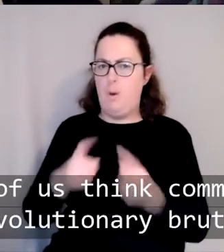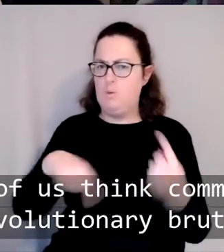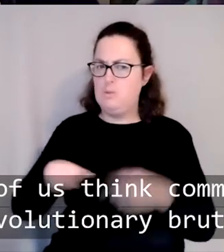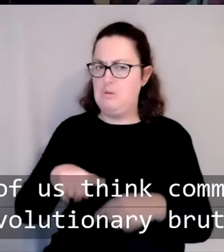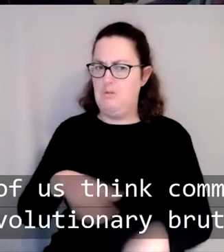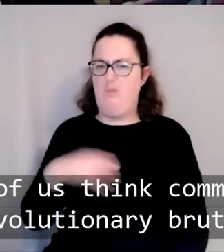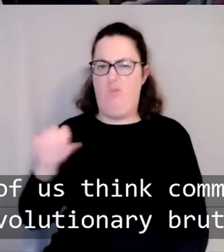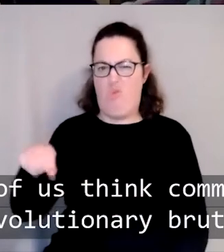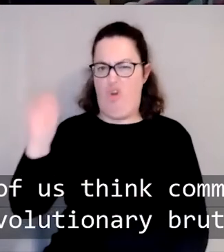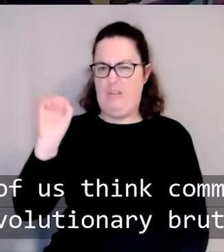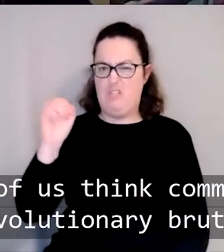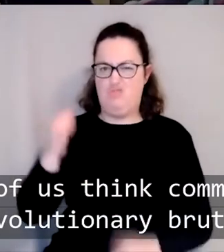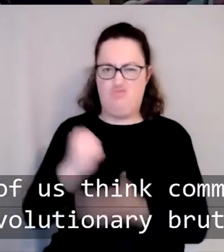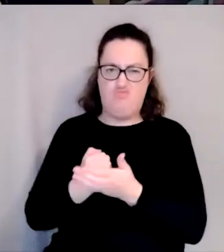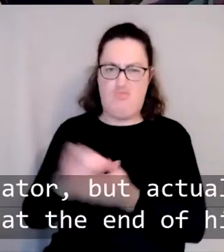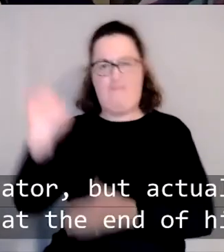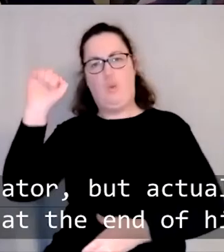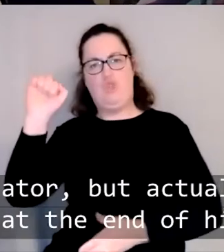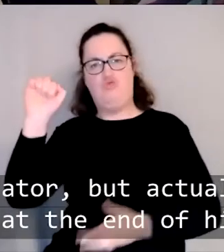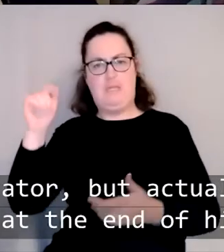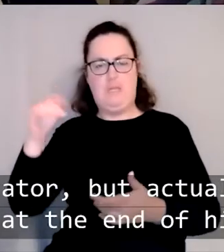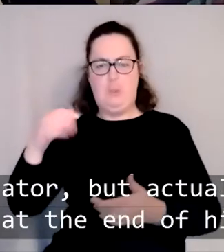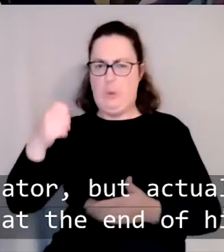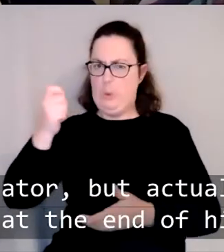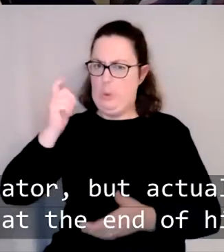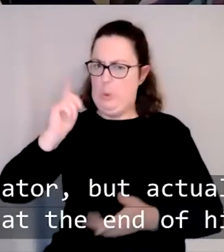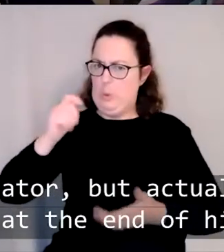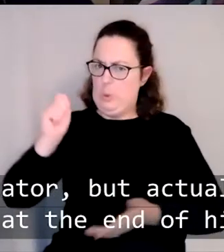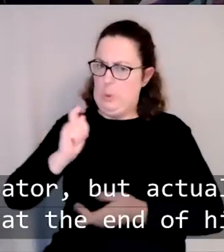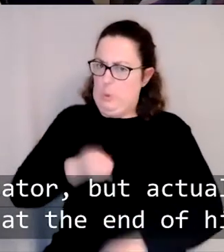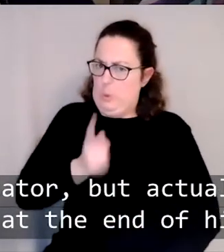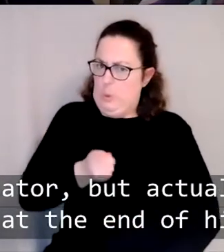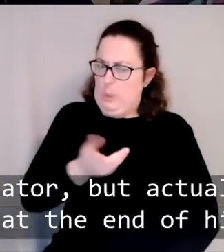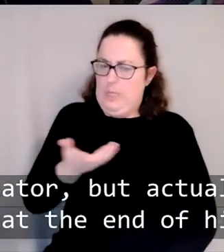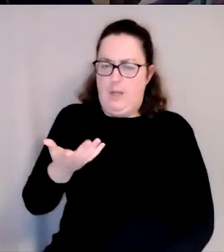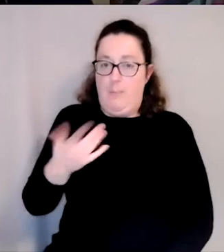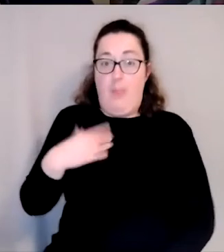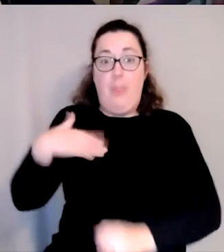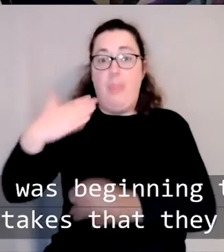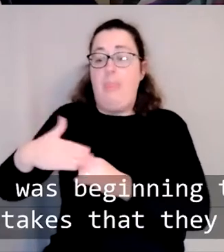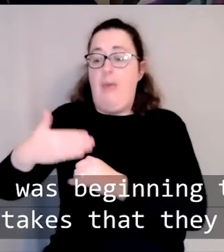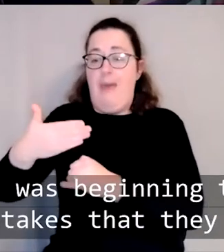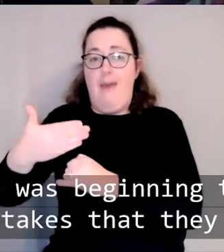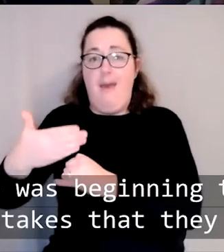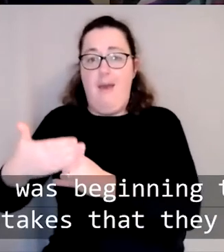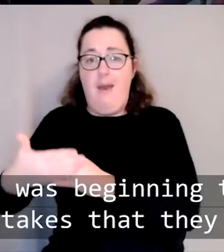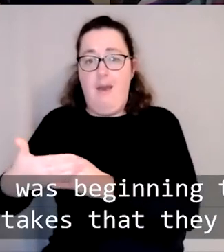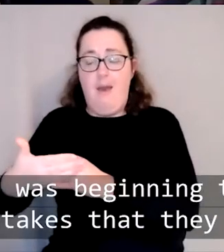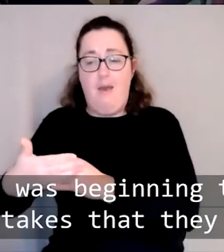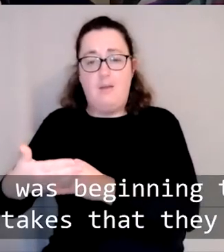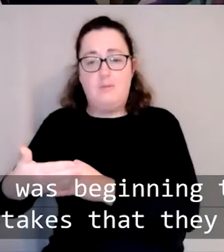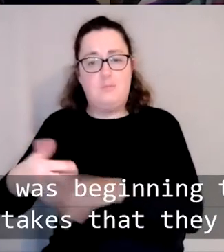you know, communist revolutionary, brutal dictator. But actually, if you look at the end of his life, when he was beginning